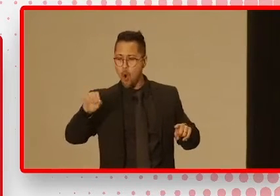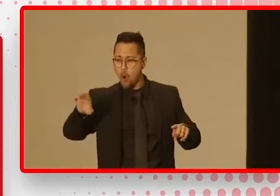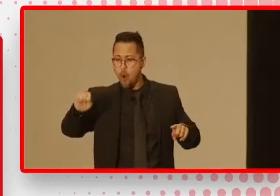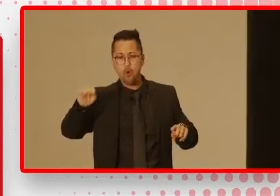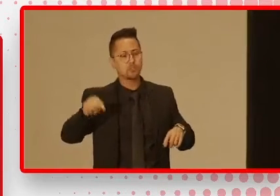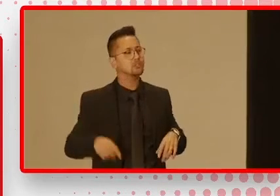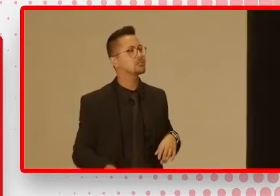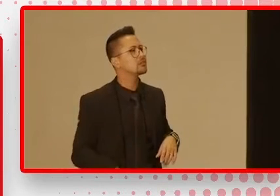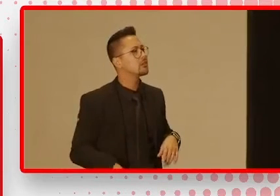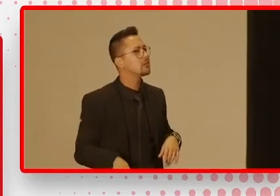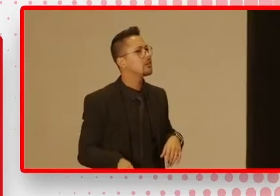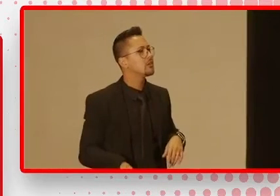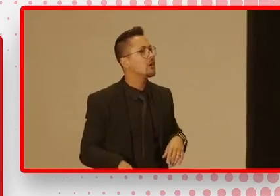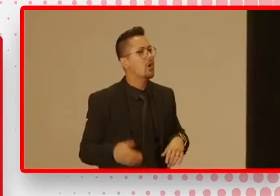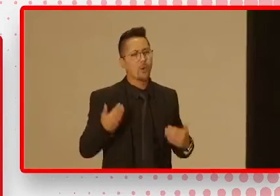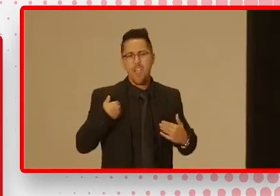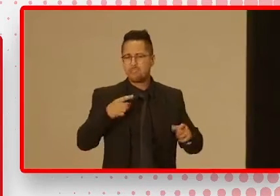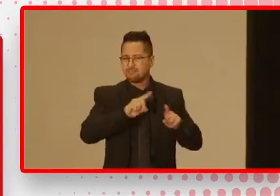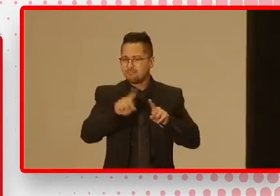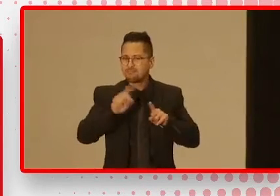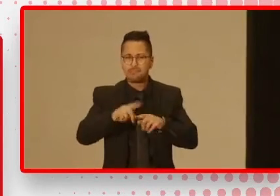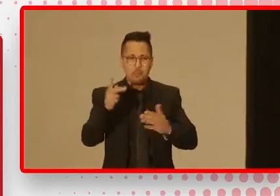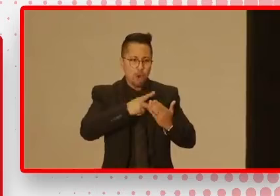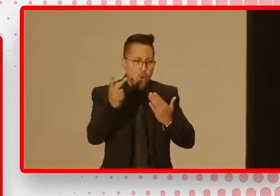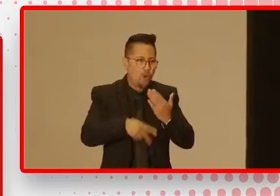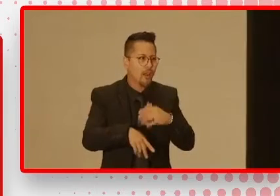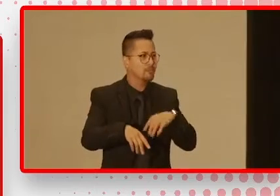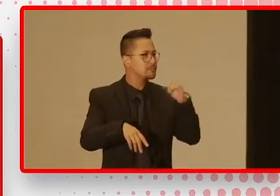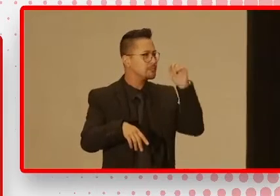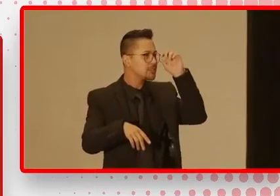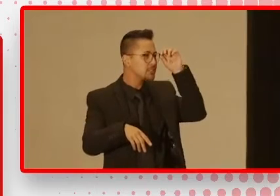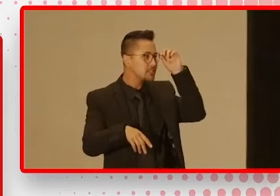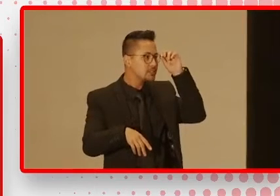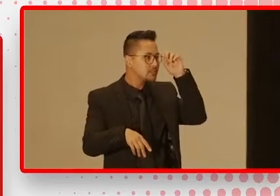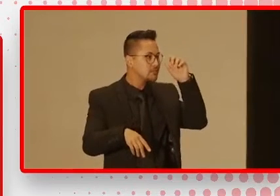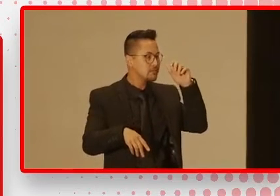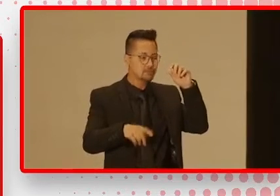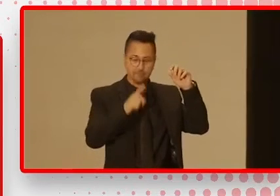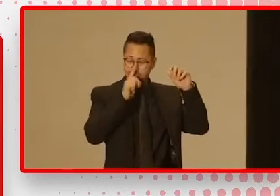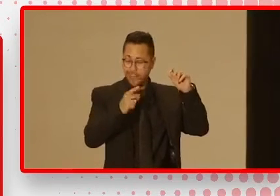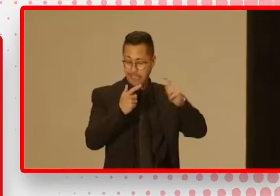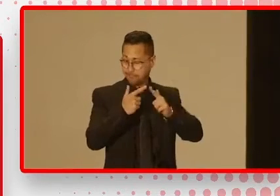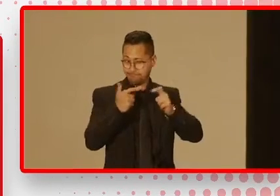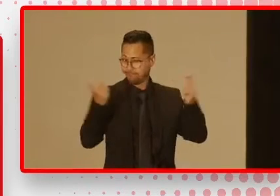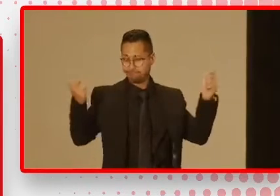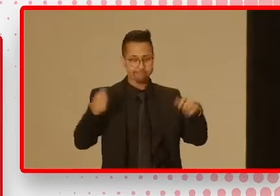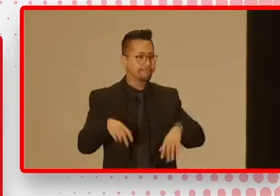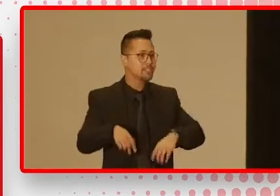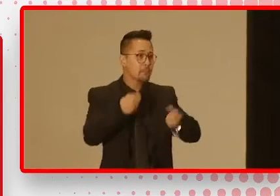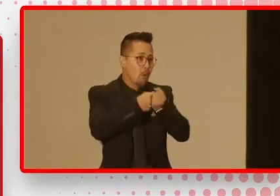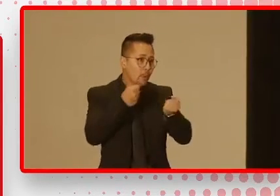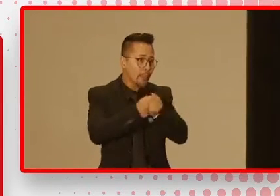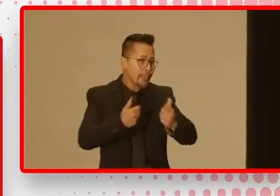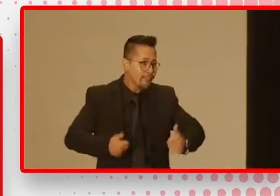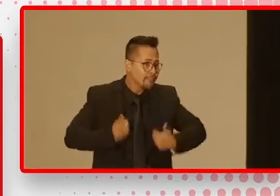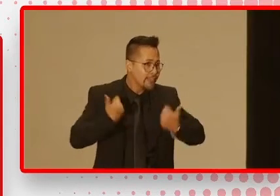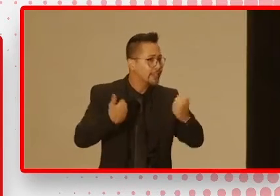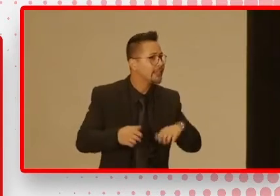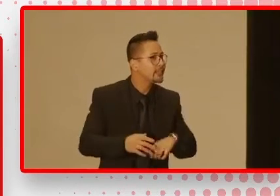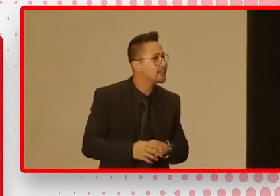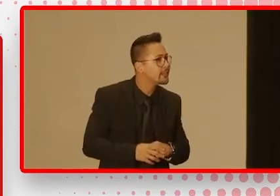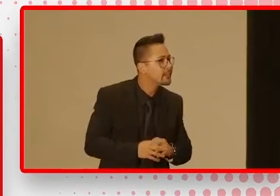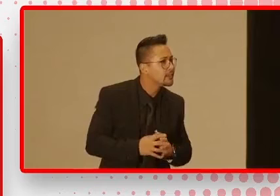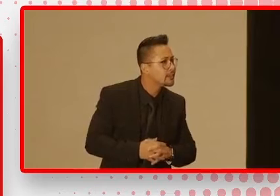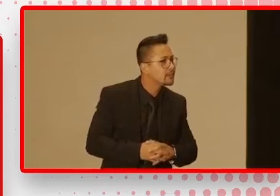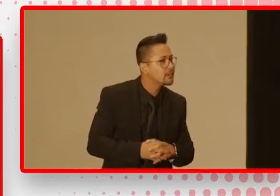Right. AET programs, 3 of them, you know, from the full gamut. Supported living, Yeah. supported employment